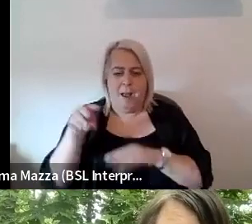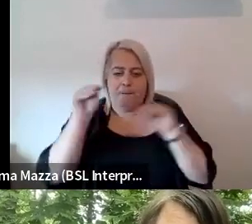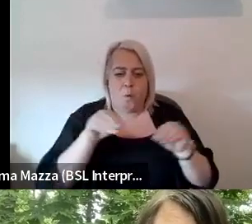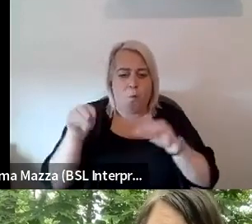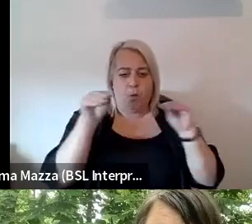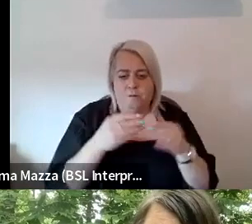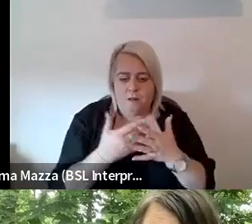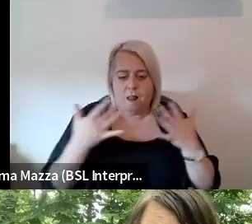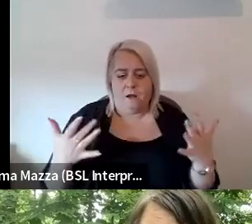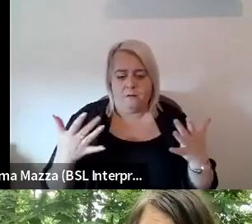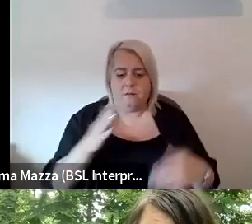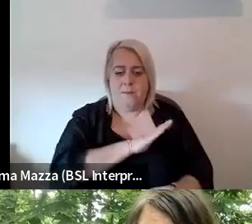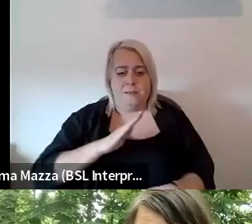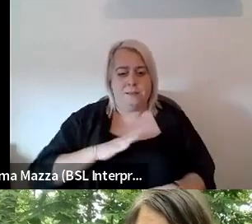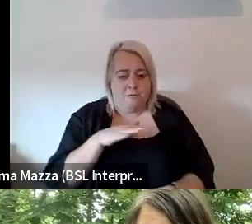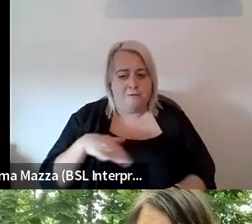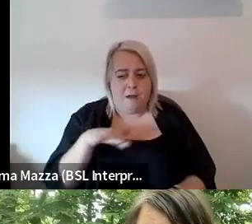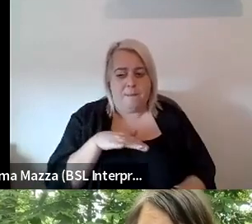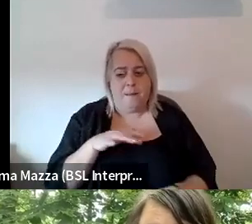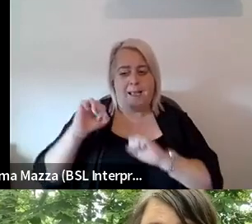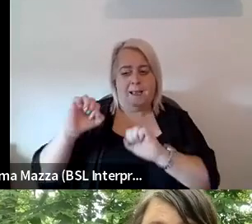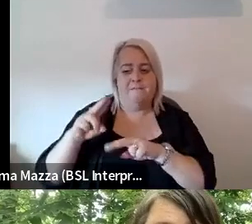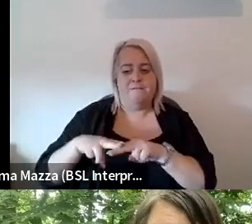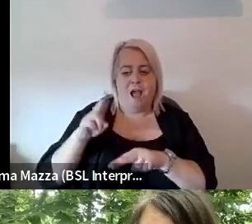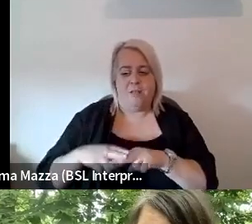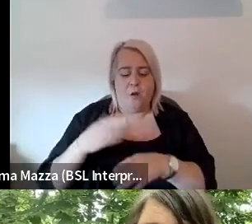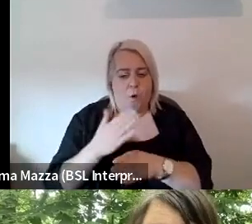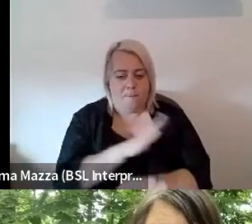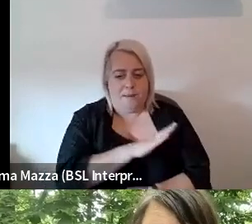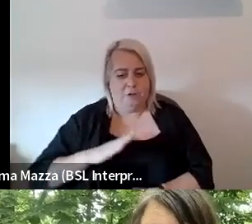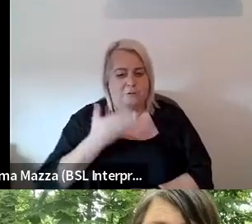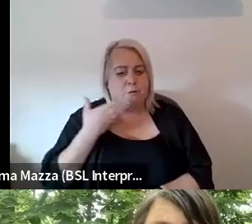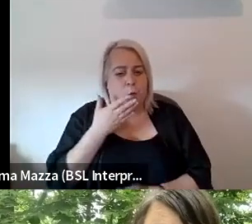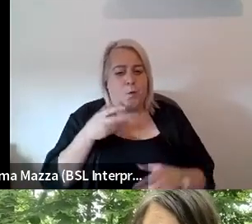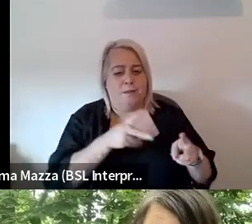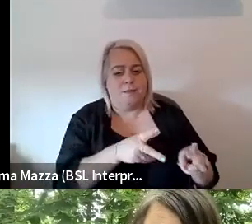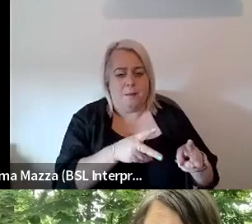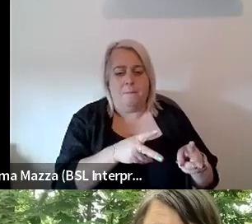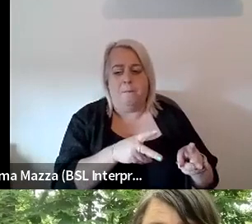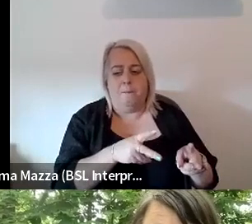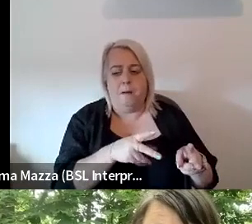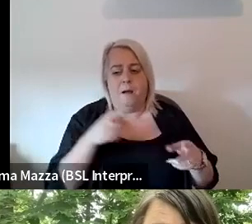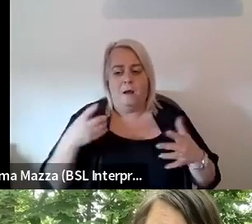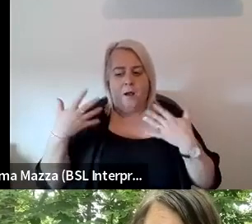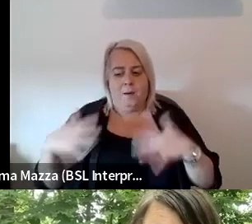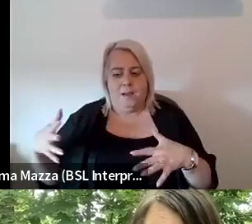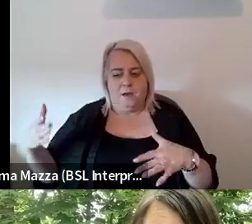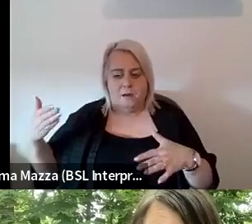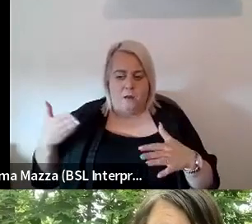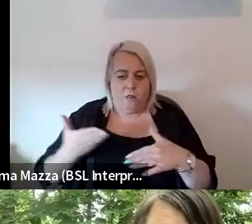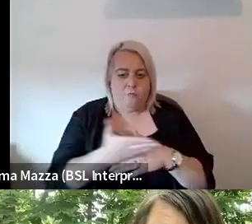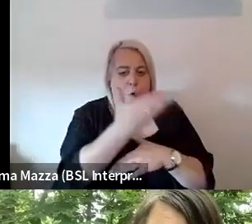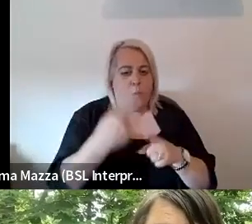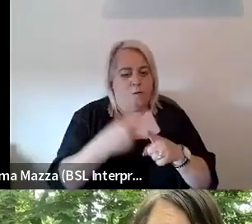not a military family, but her dad worked for a military school system. And she just kind of got passed through the system. And it wasn't